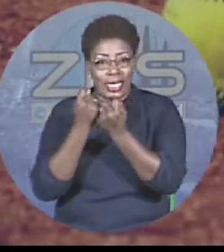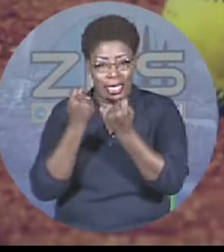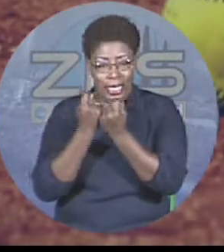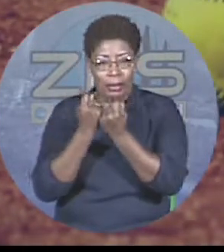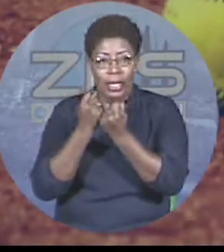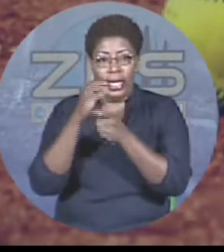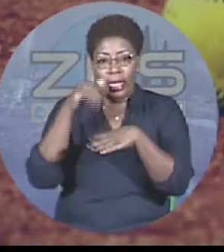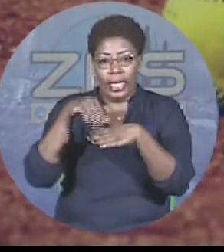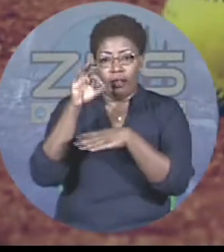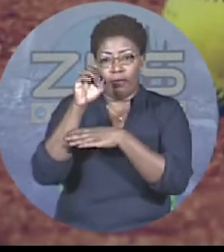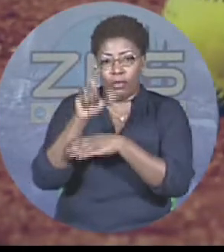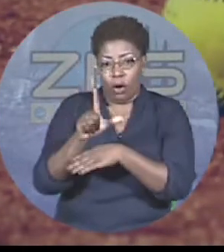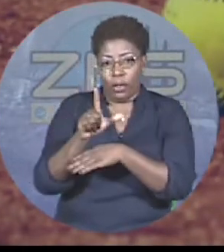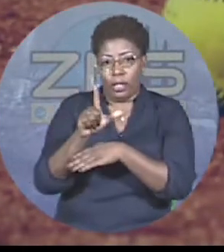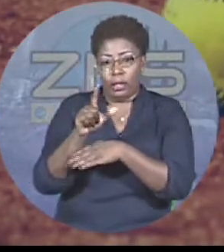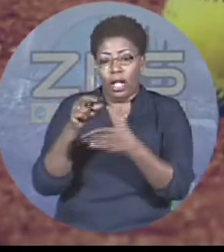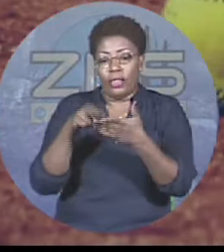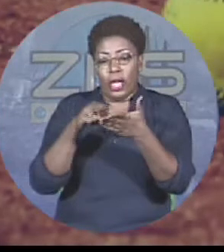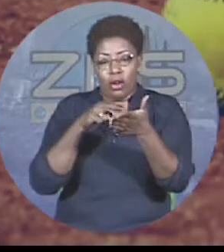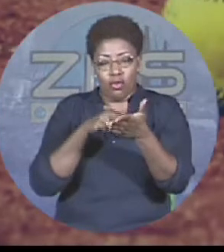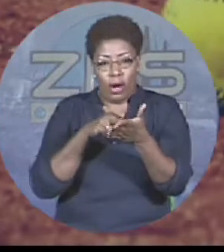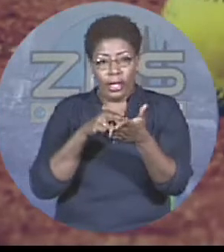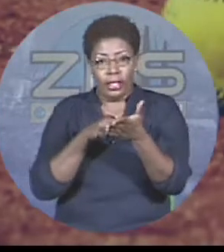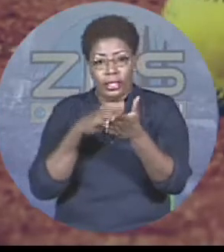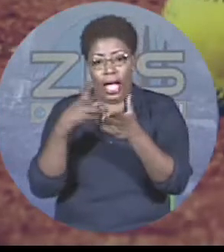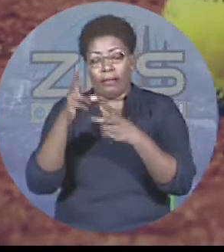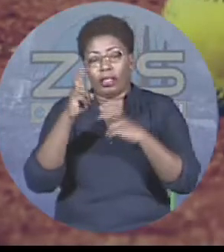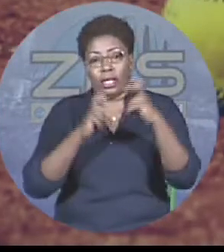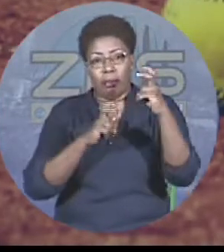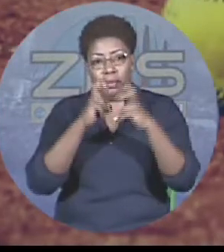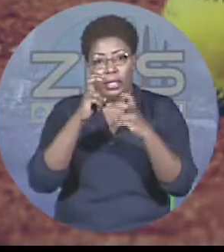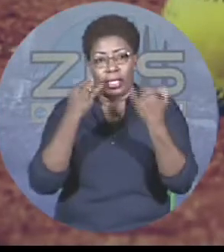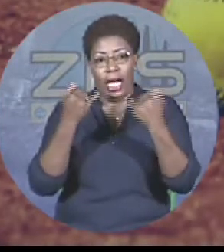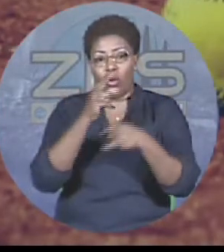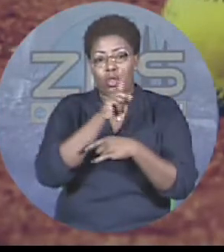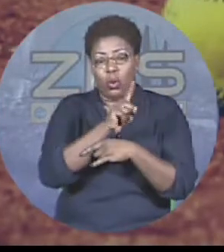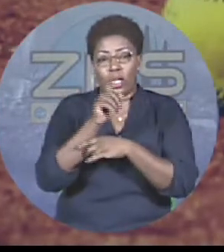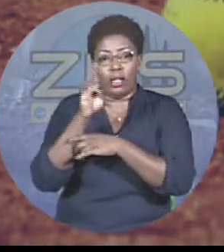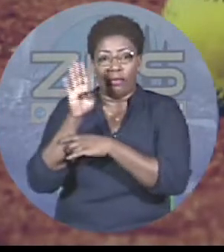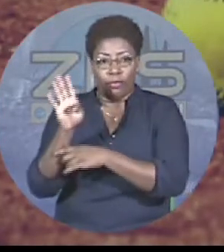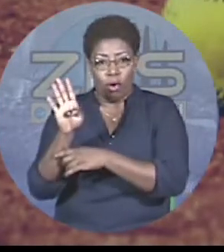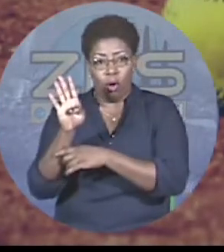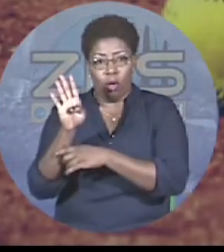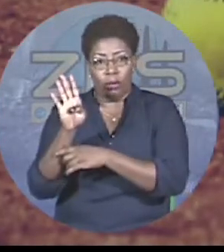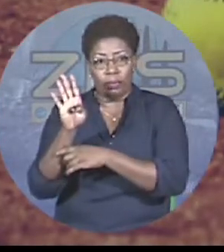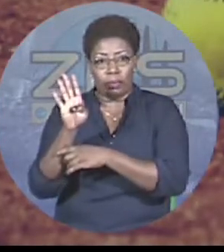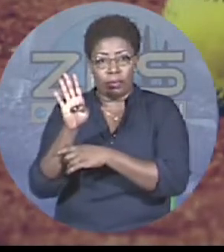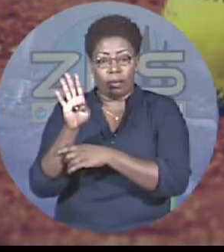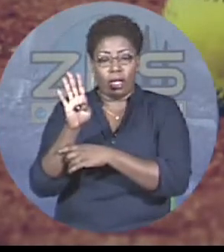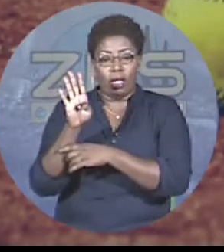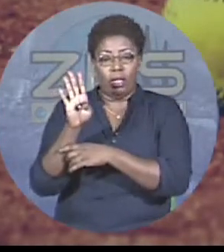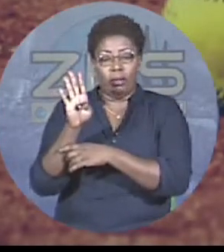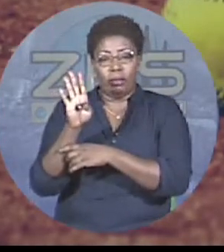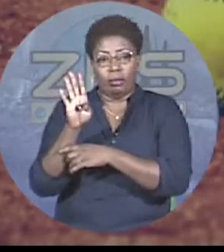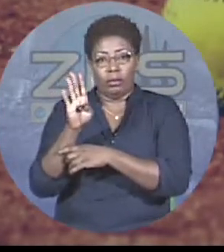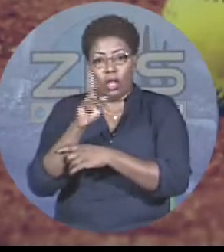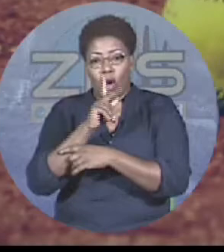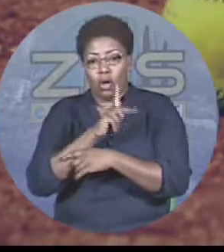Clearwater, Florida. Their record after competing now 1-4. Korea beating the Bahamas